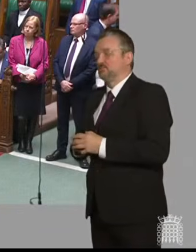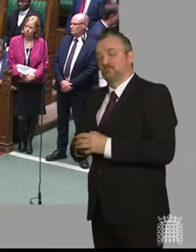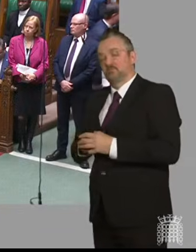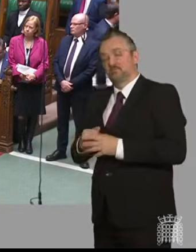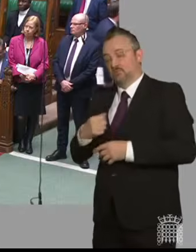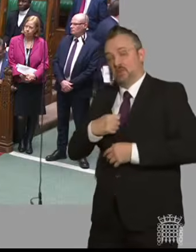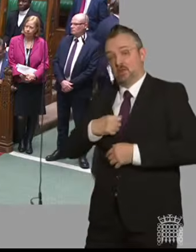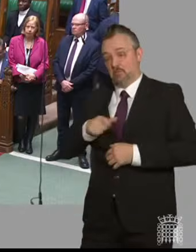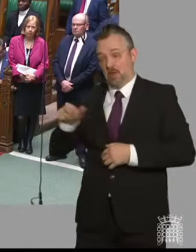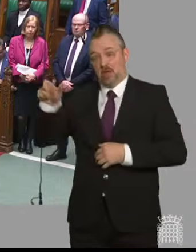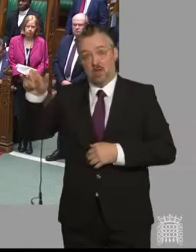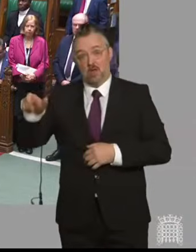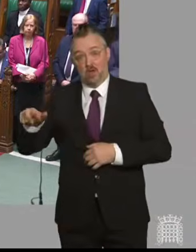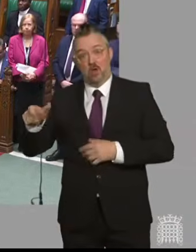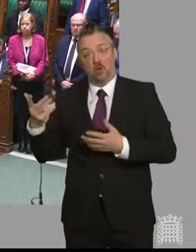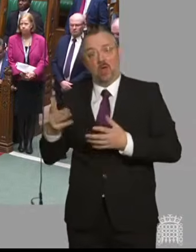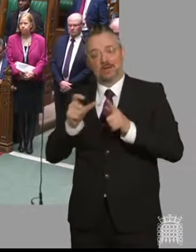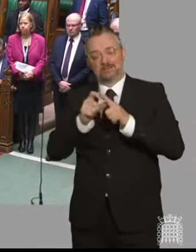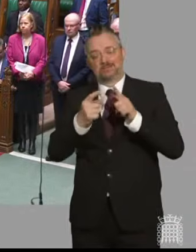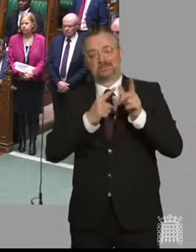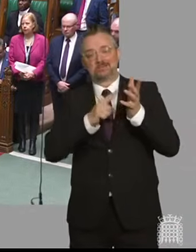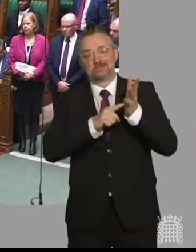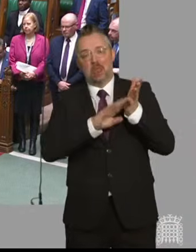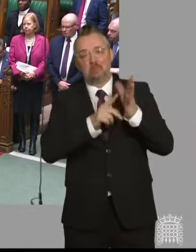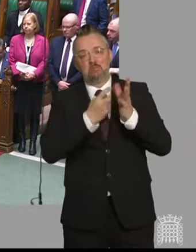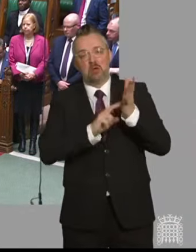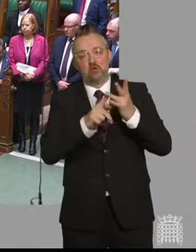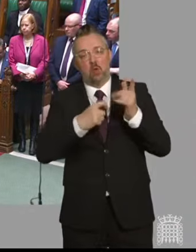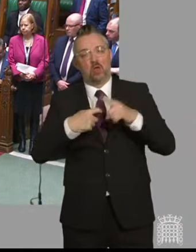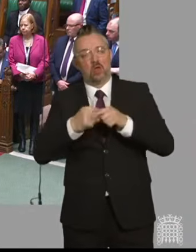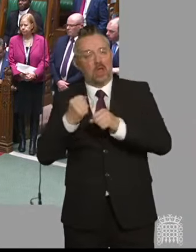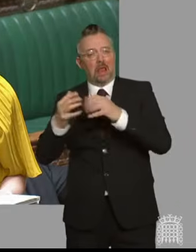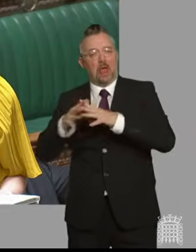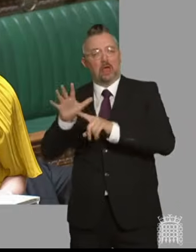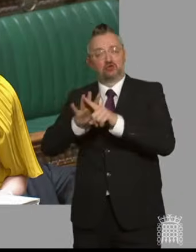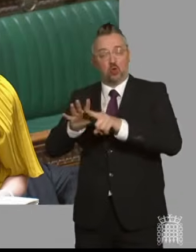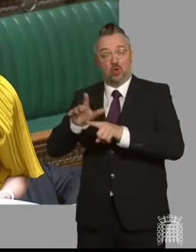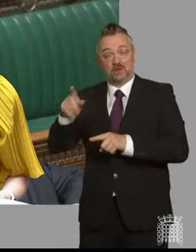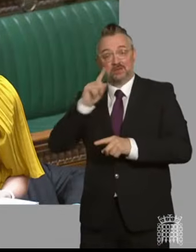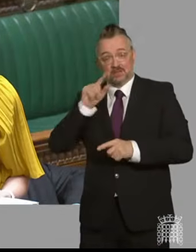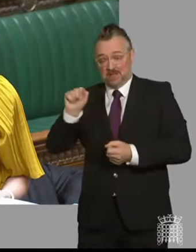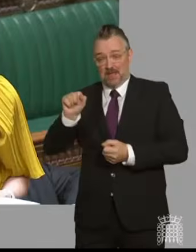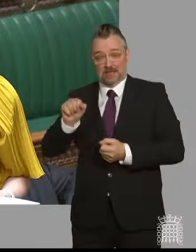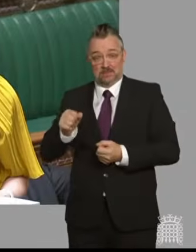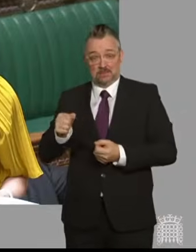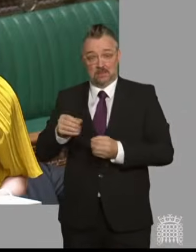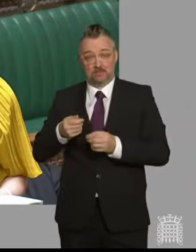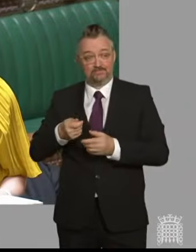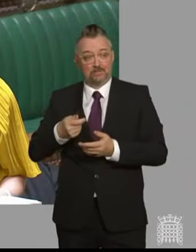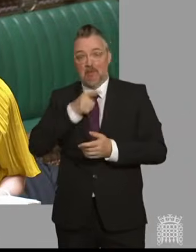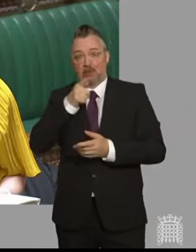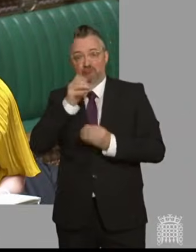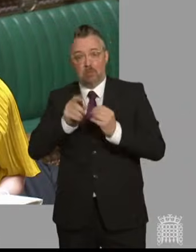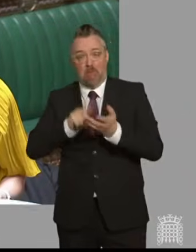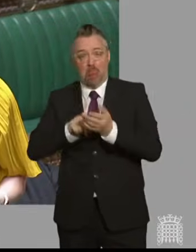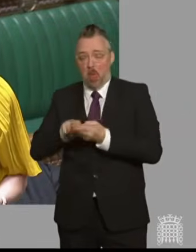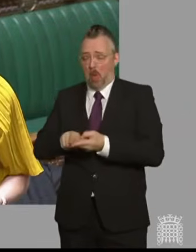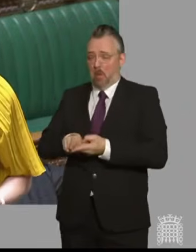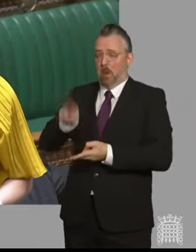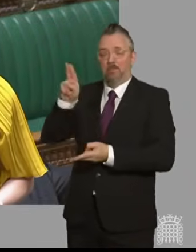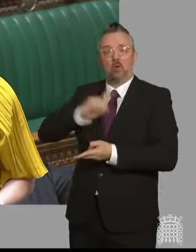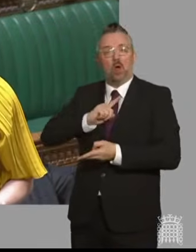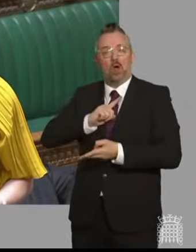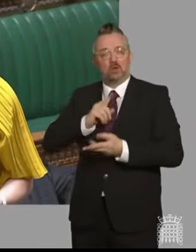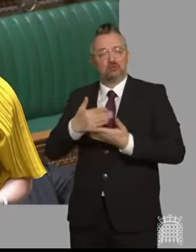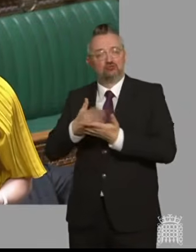charges and his energy bills absolutely soar. The Heat Network Market Framework was introduced in 2021, but